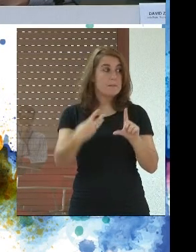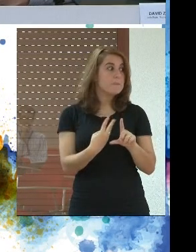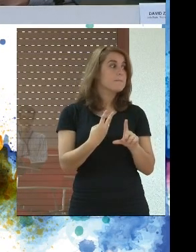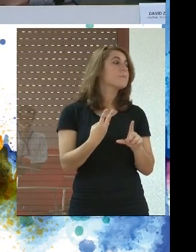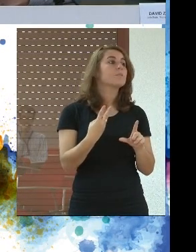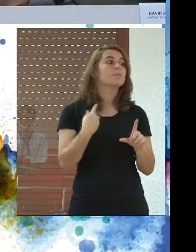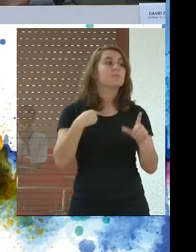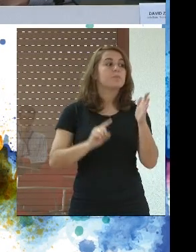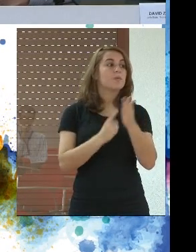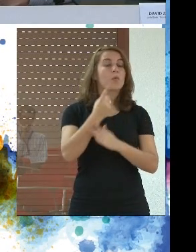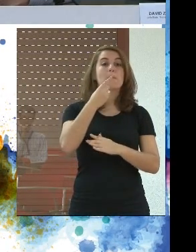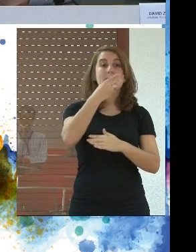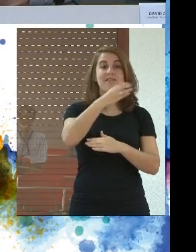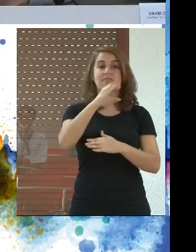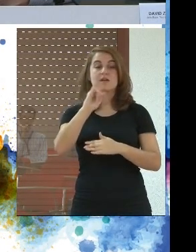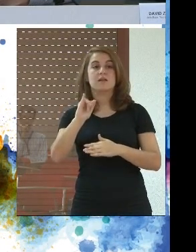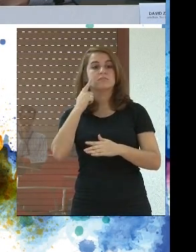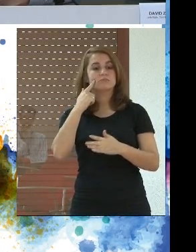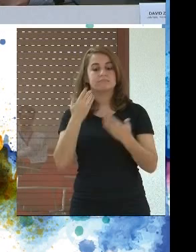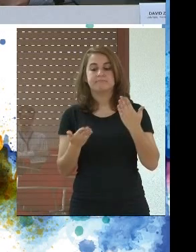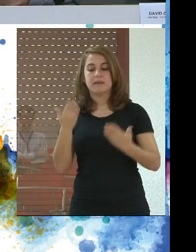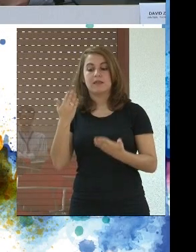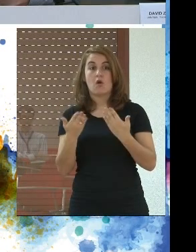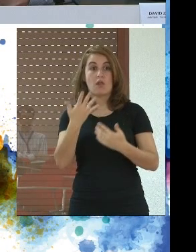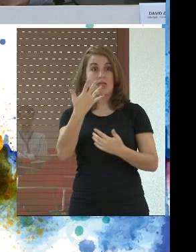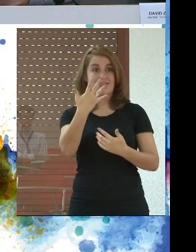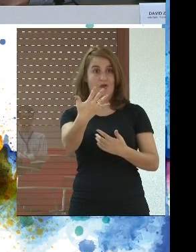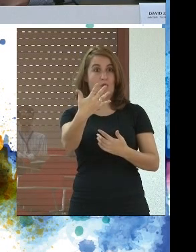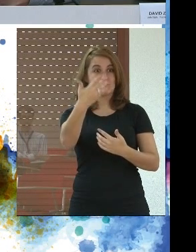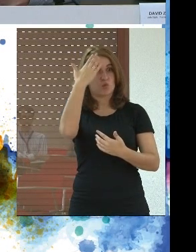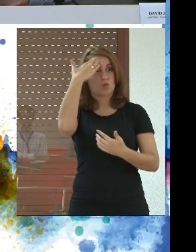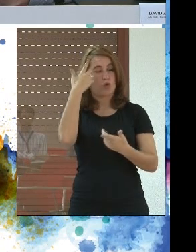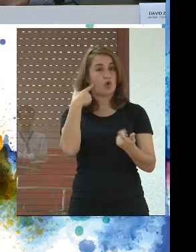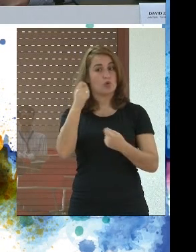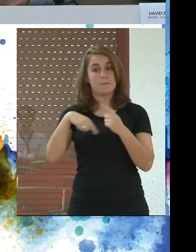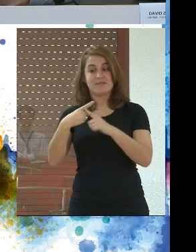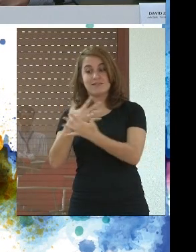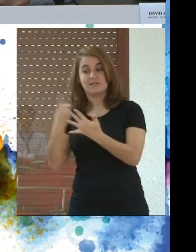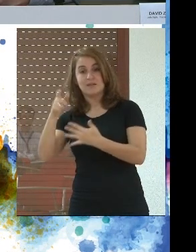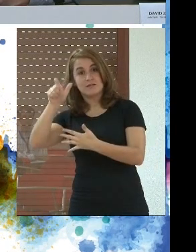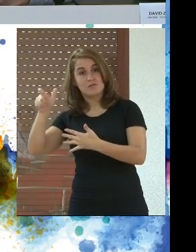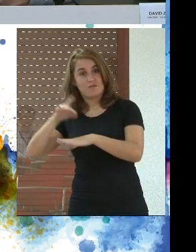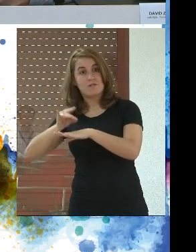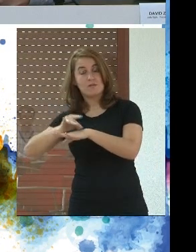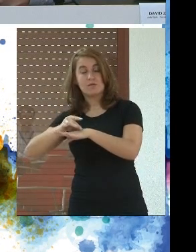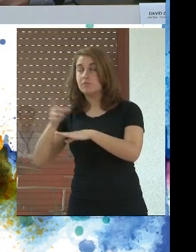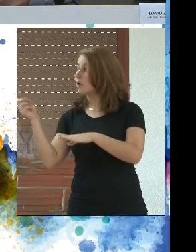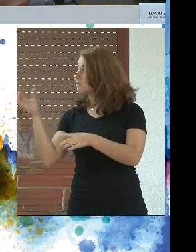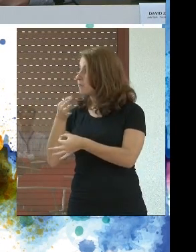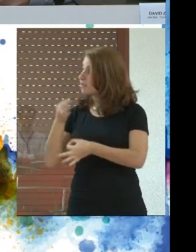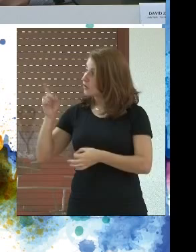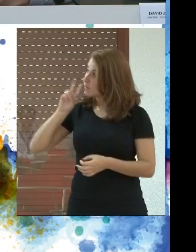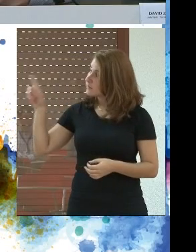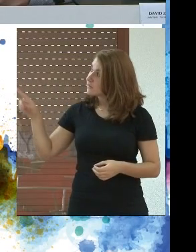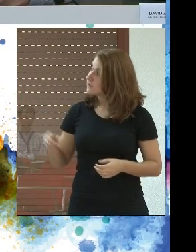the web navigator developed with BCE, well, the evaluation with the 5 control subjects and the 16 multiple sclerosis